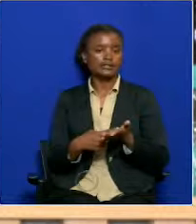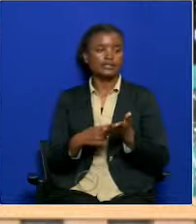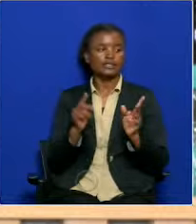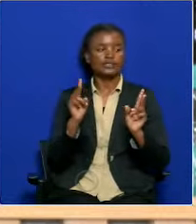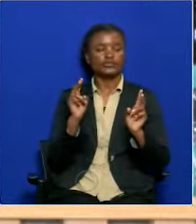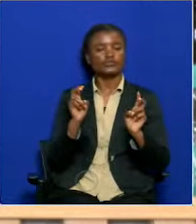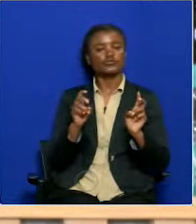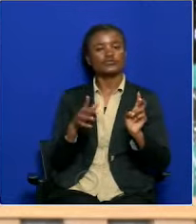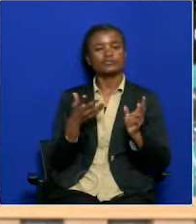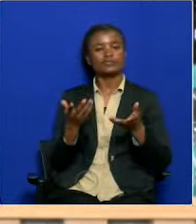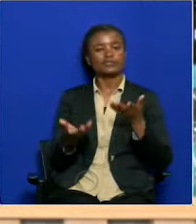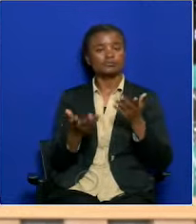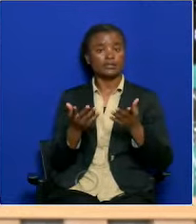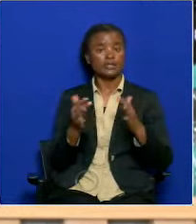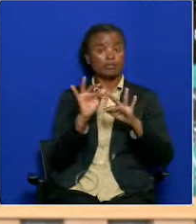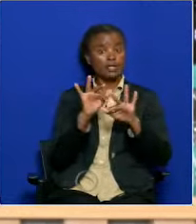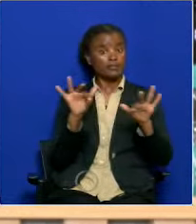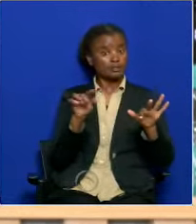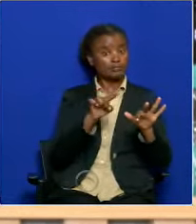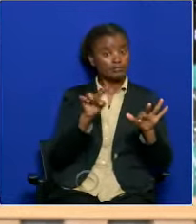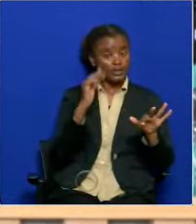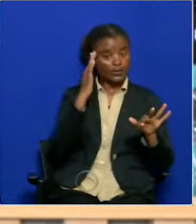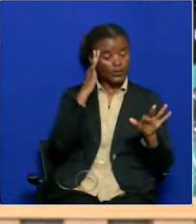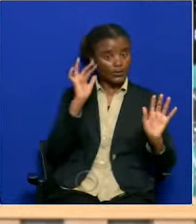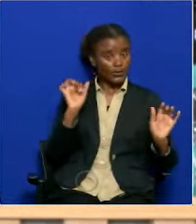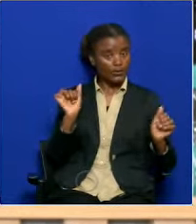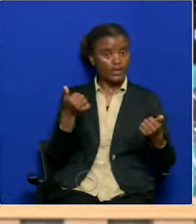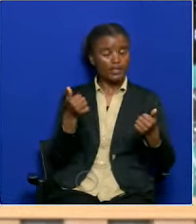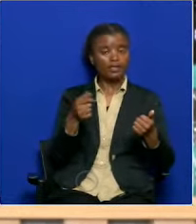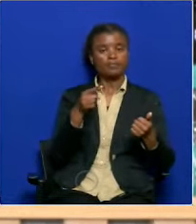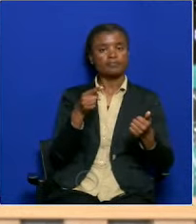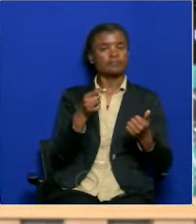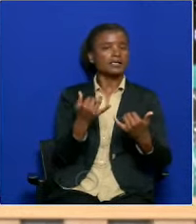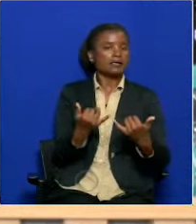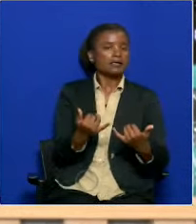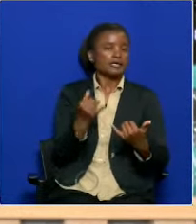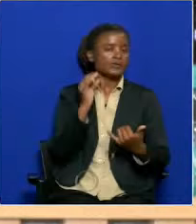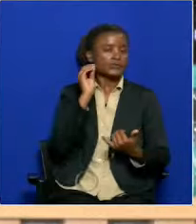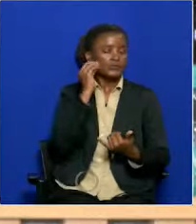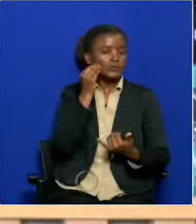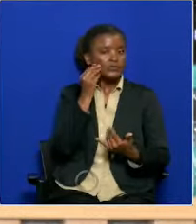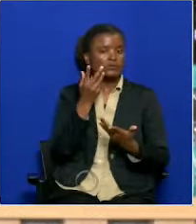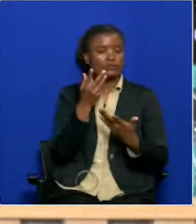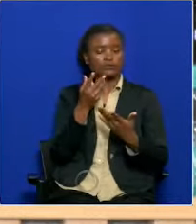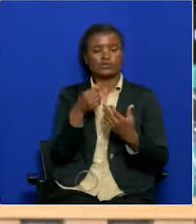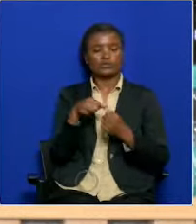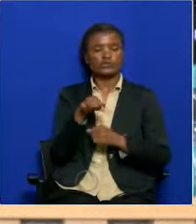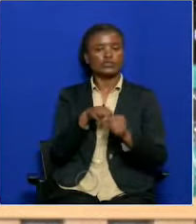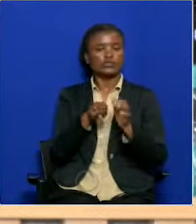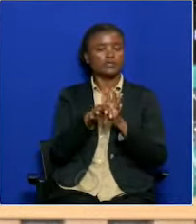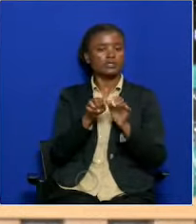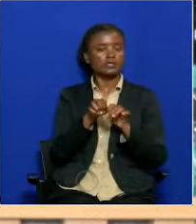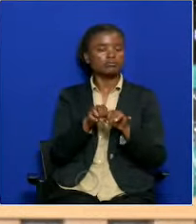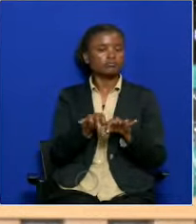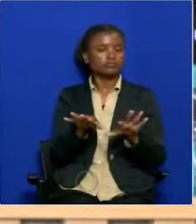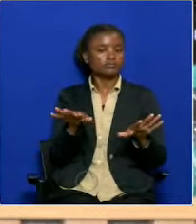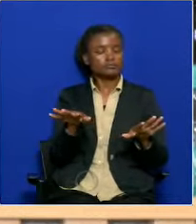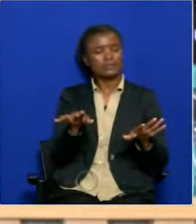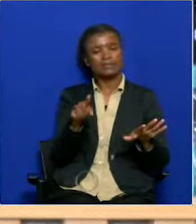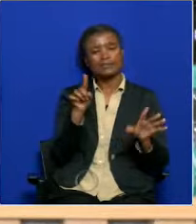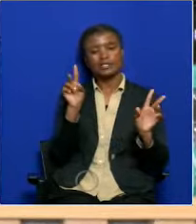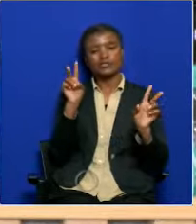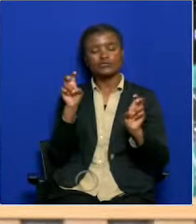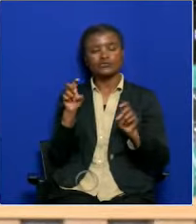domain, including commentary on current affairs circulated through social media, observations relating to crime trends